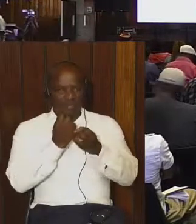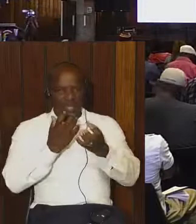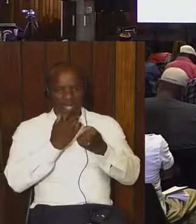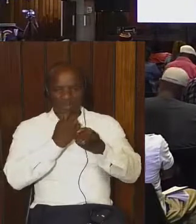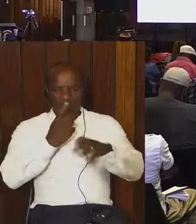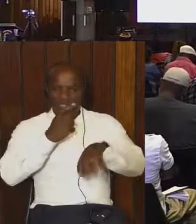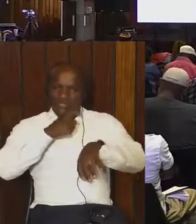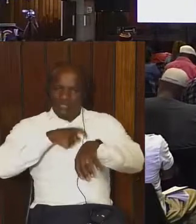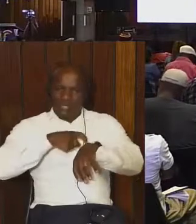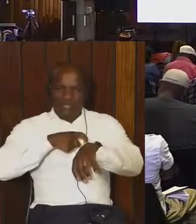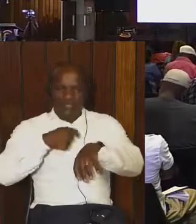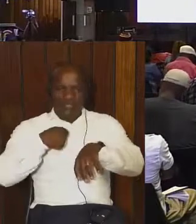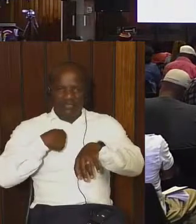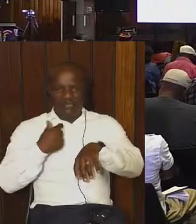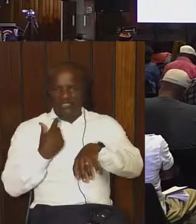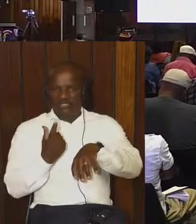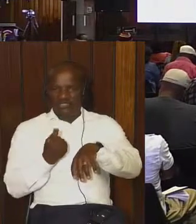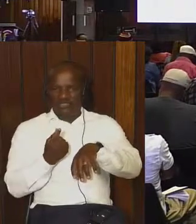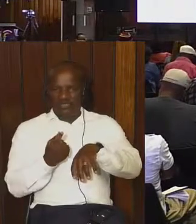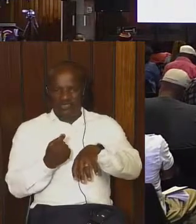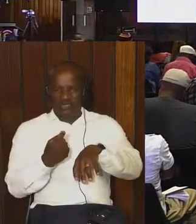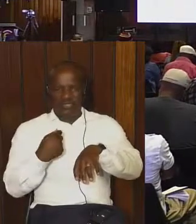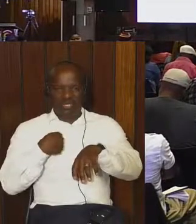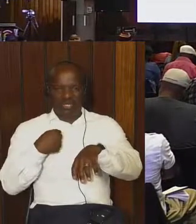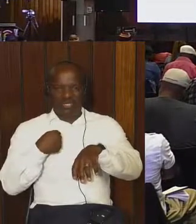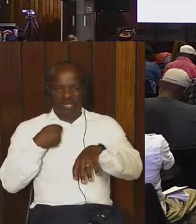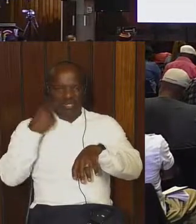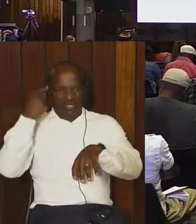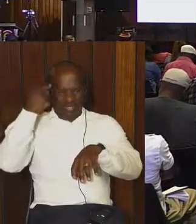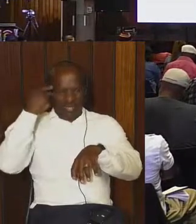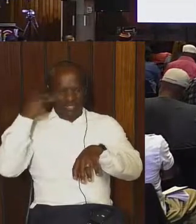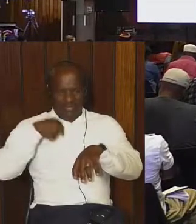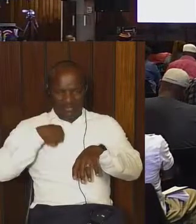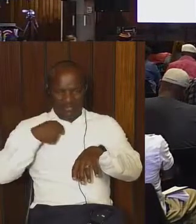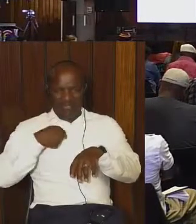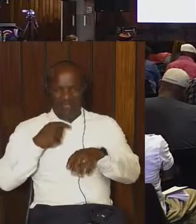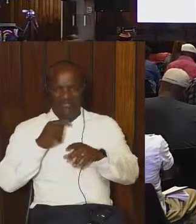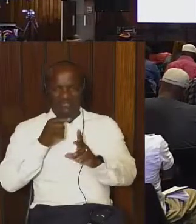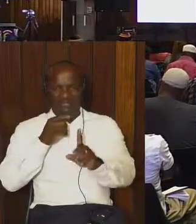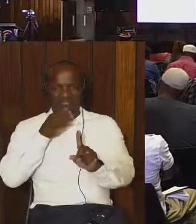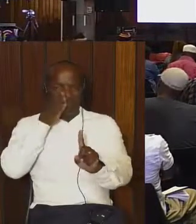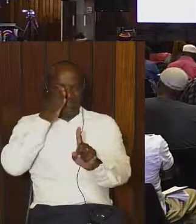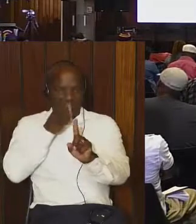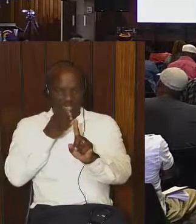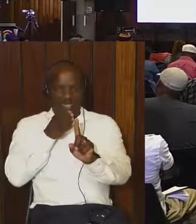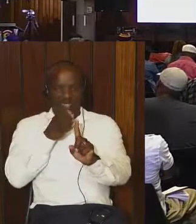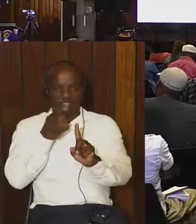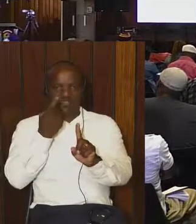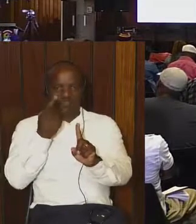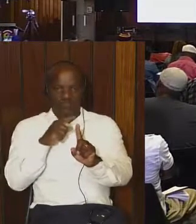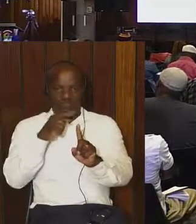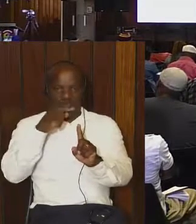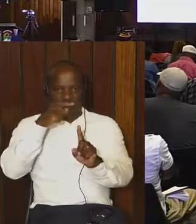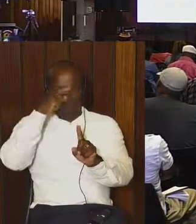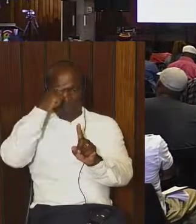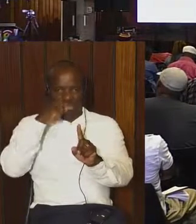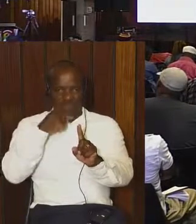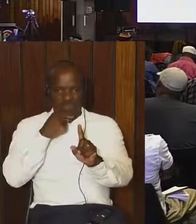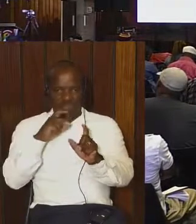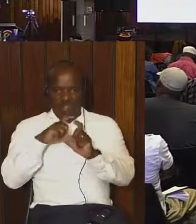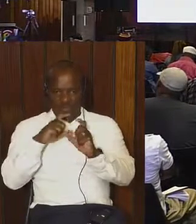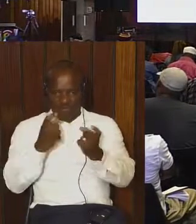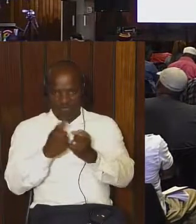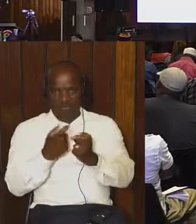and I'm hoping that this is a relevant department or portfolio committee to actually